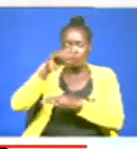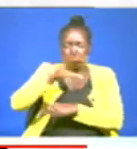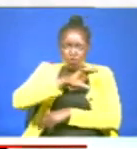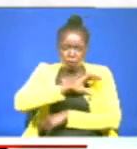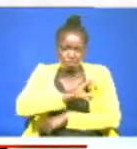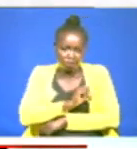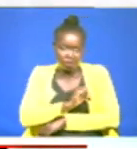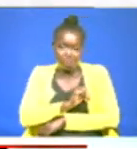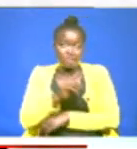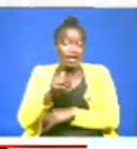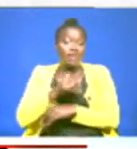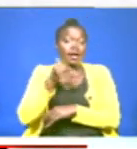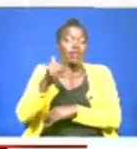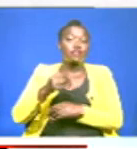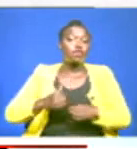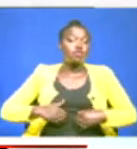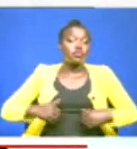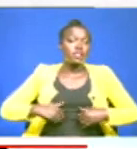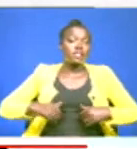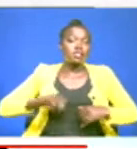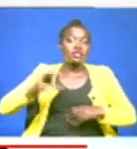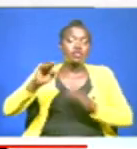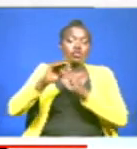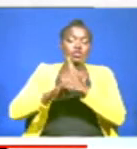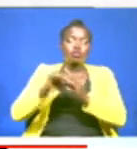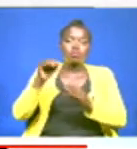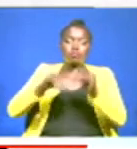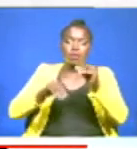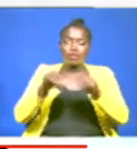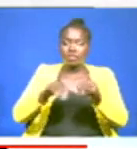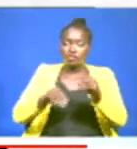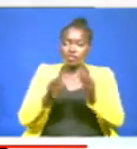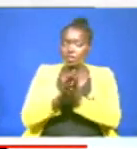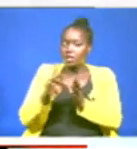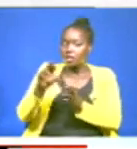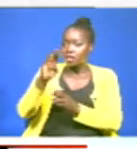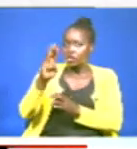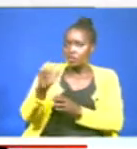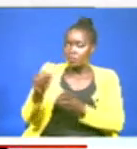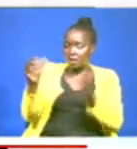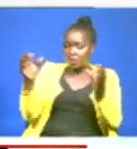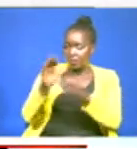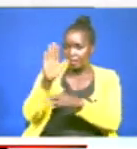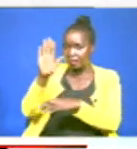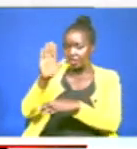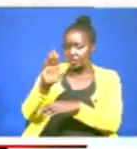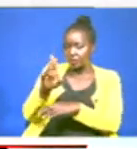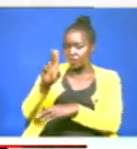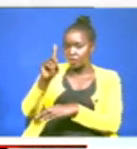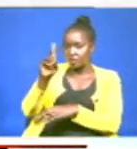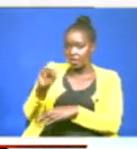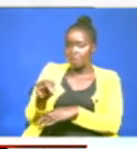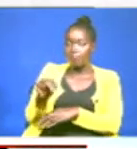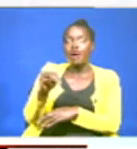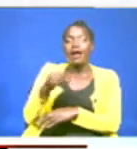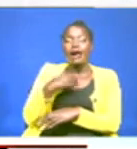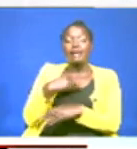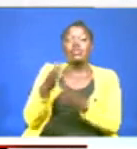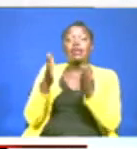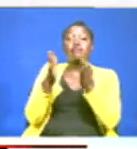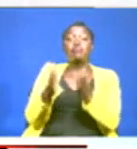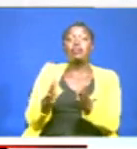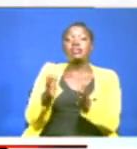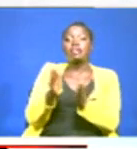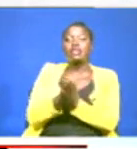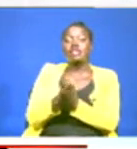ahead of the Garissa Township by-elections. Roba, whose UDM party will field a candidate in the mini